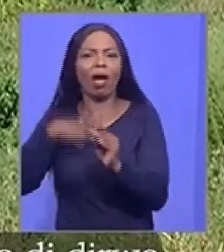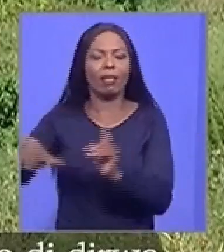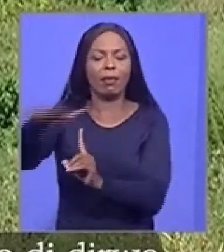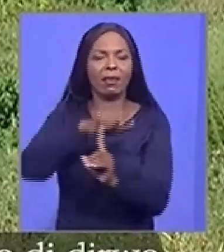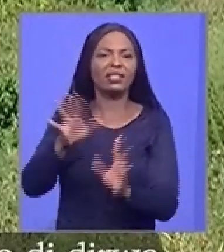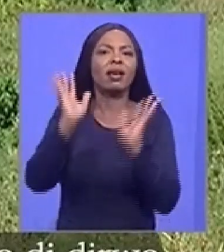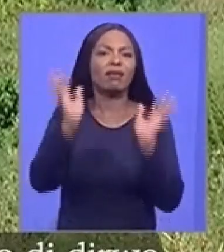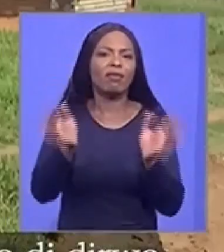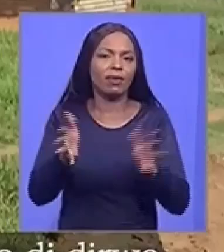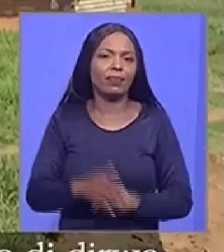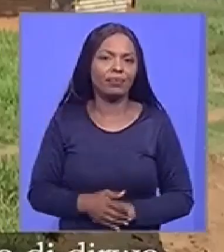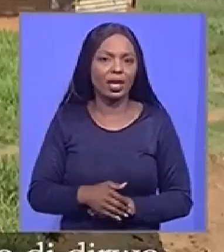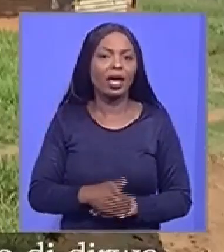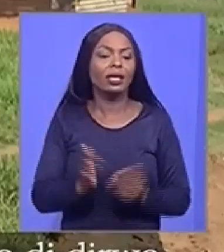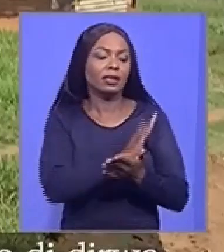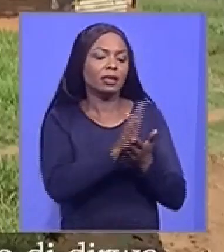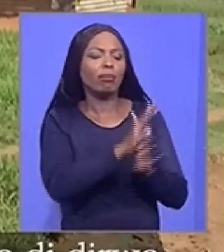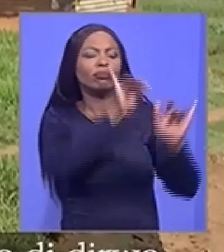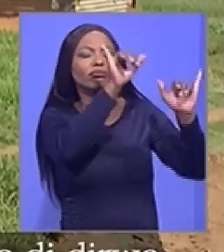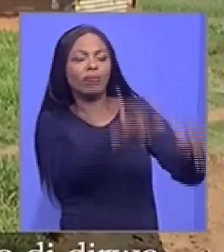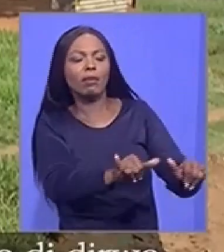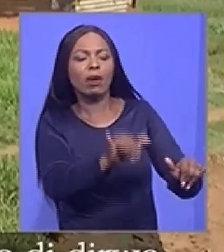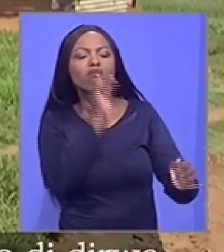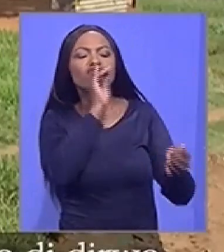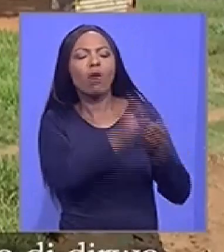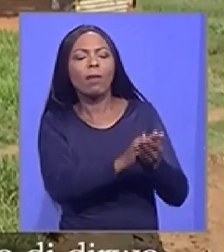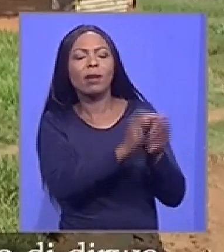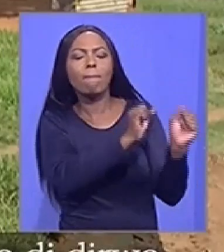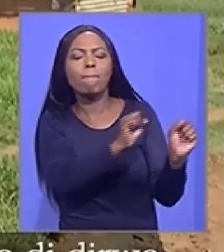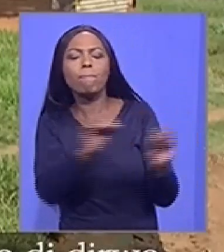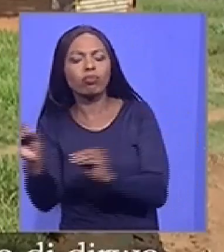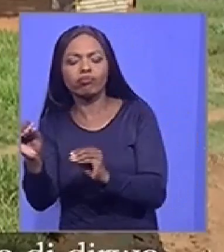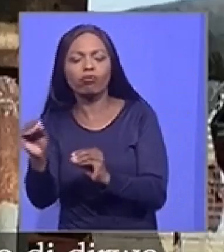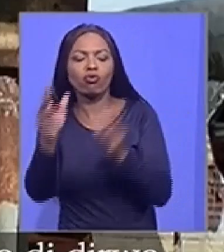engwe ba ba tlogetsweng ba re e sale ba tshwarisitswe letlapa.